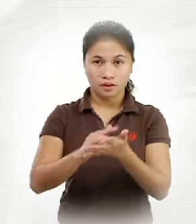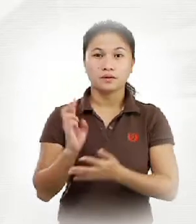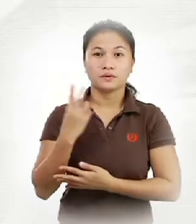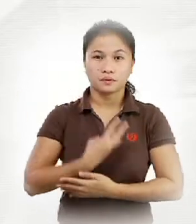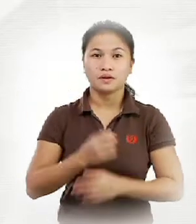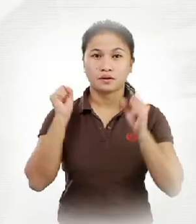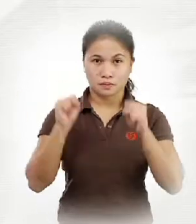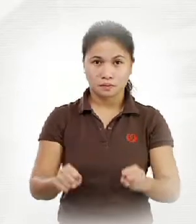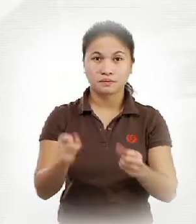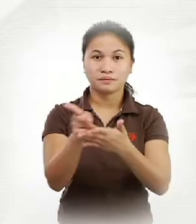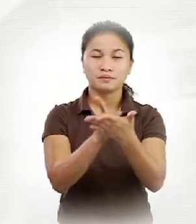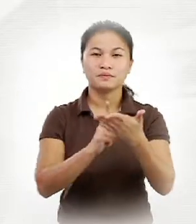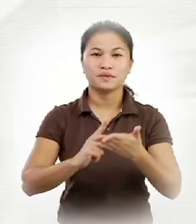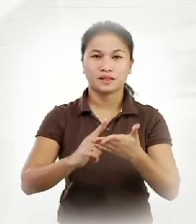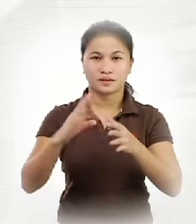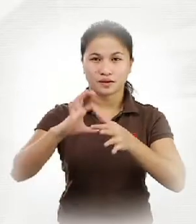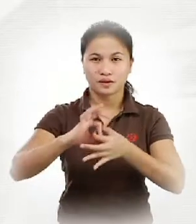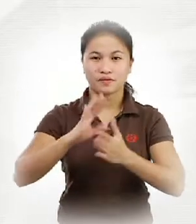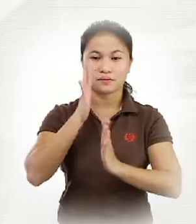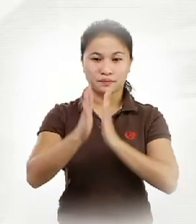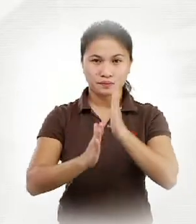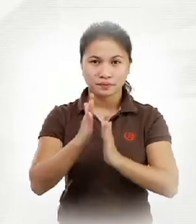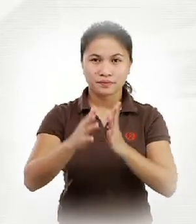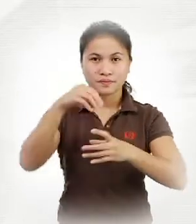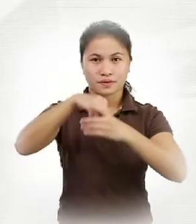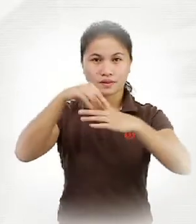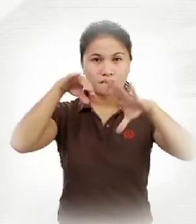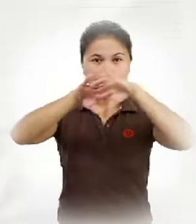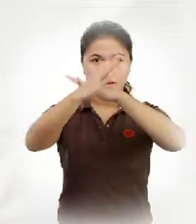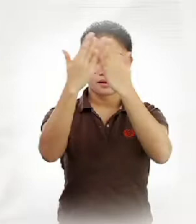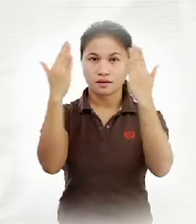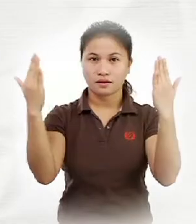could be part of the banquet in heaven.